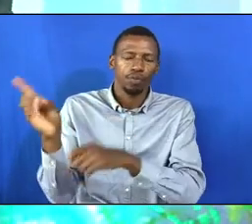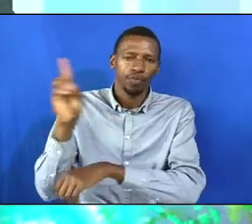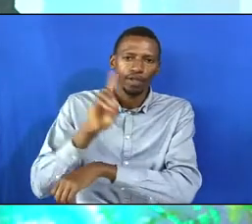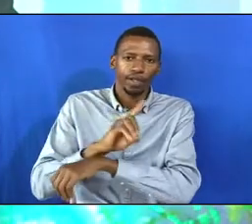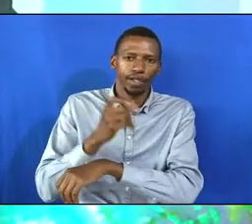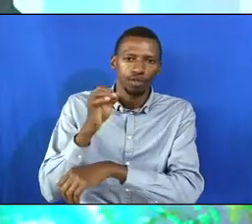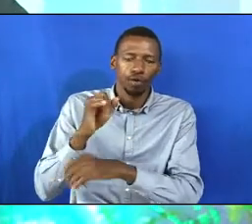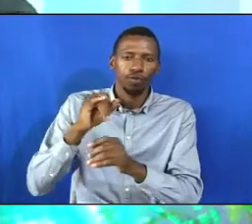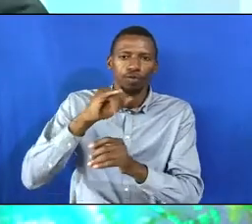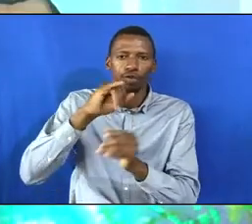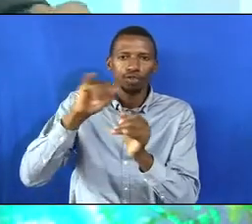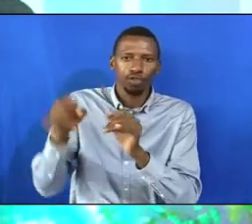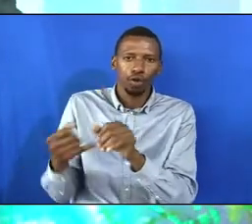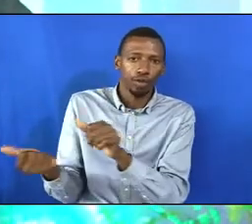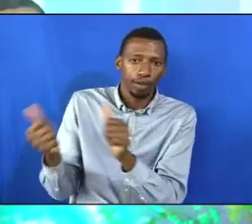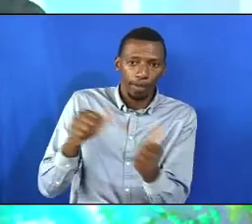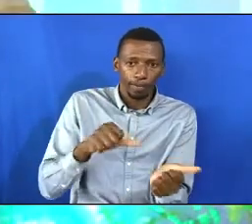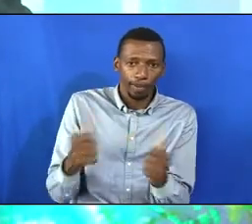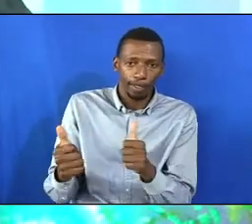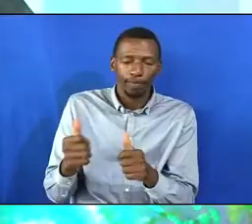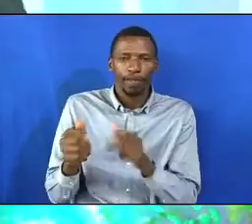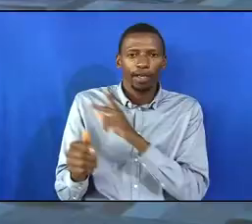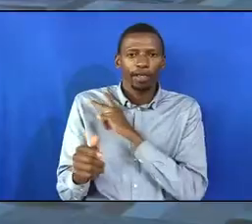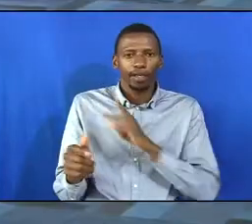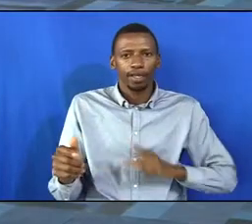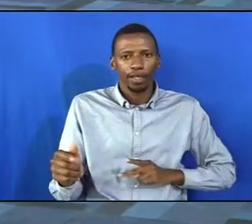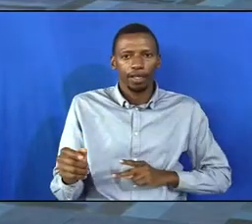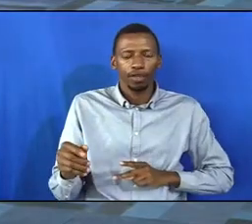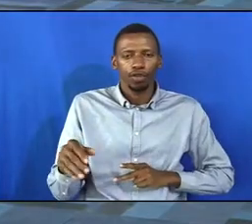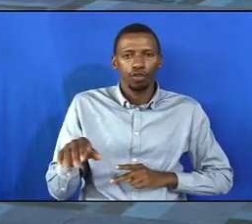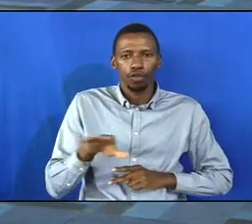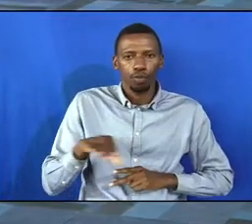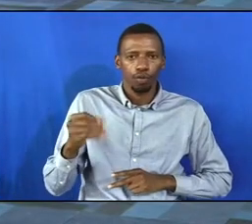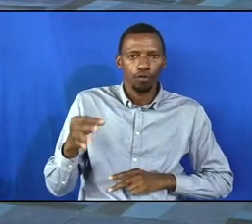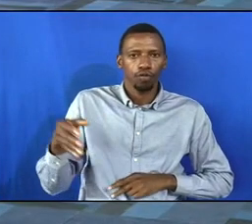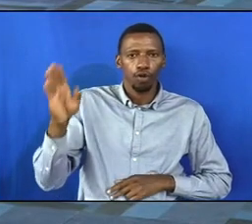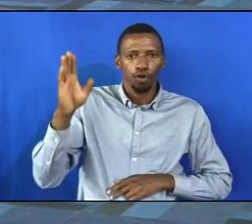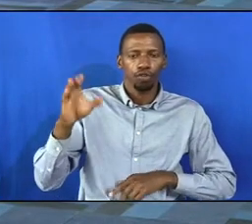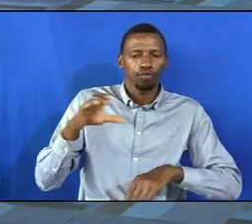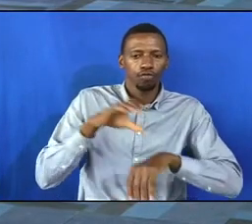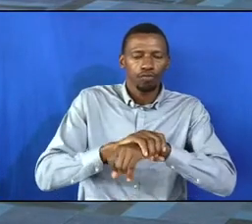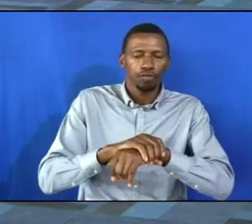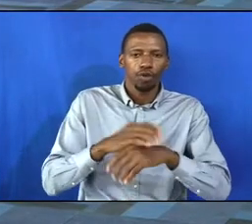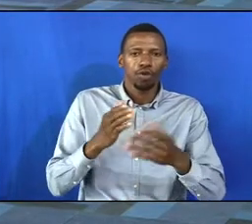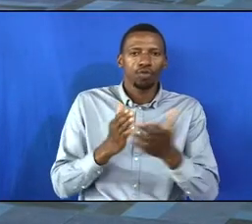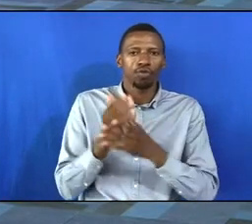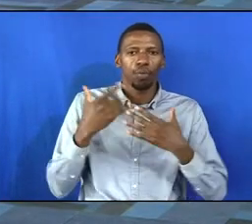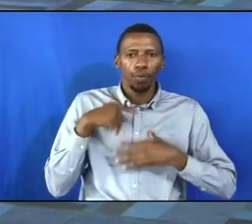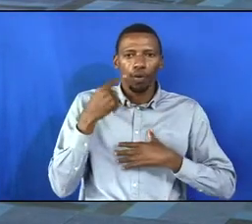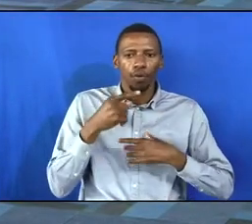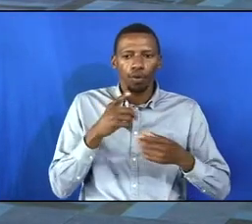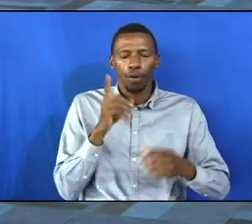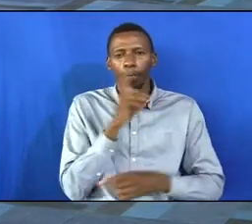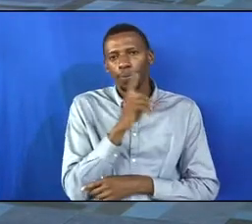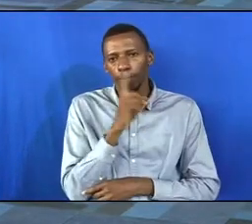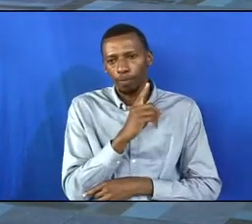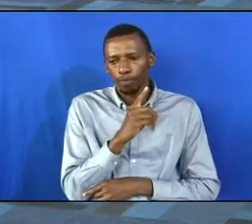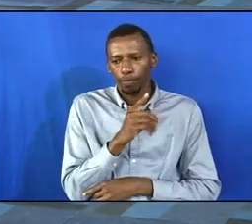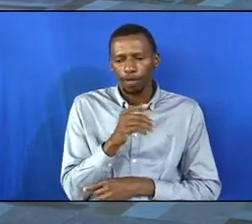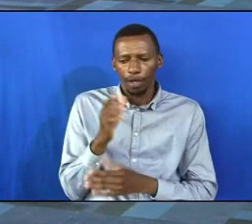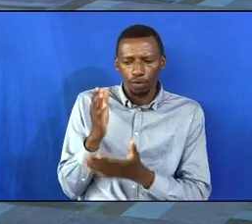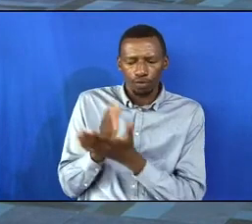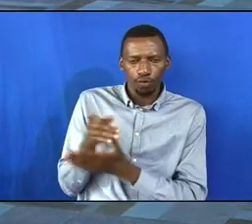by violence, and only the violent obtain it." So this man, in a sense, he was